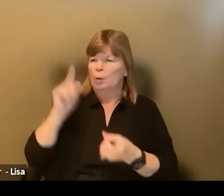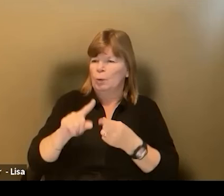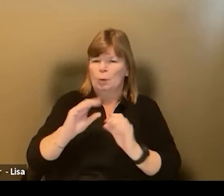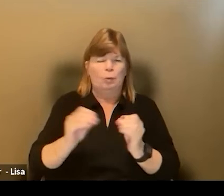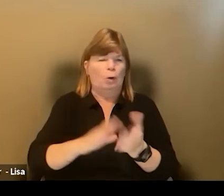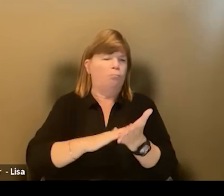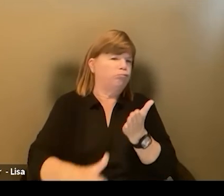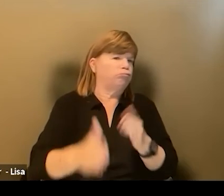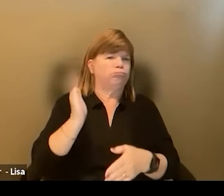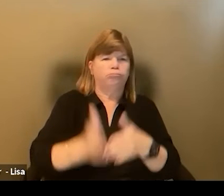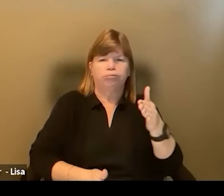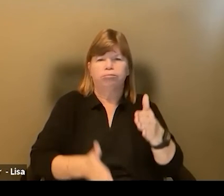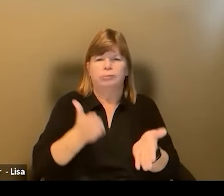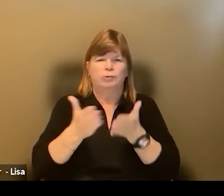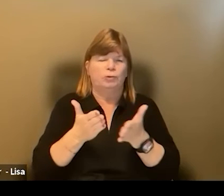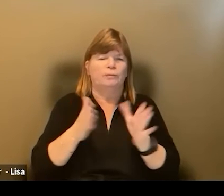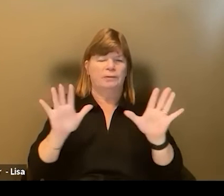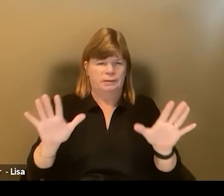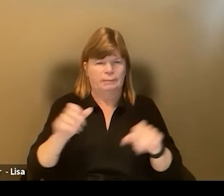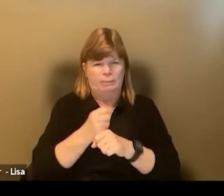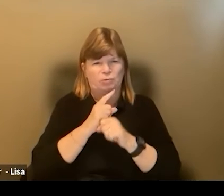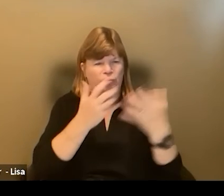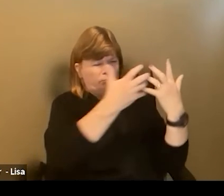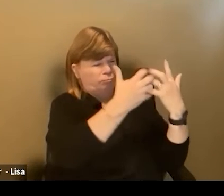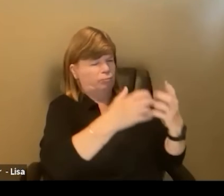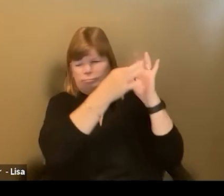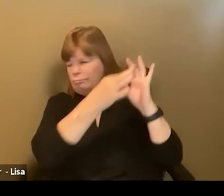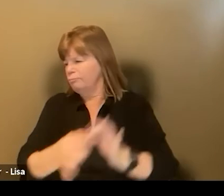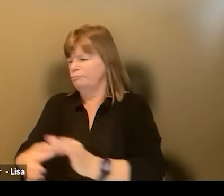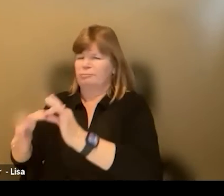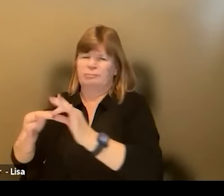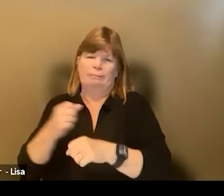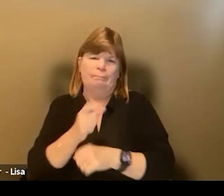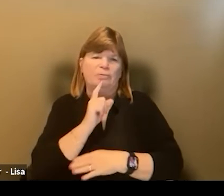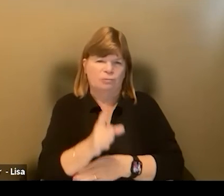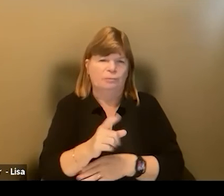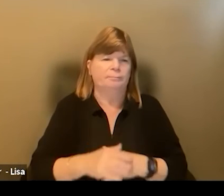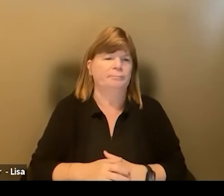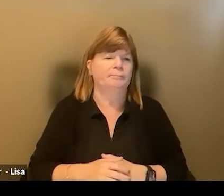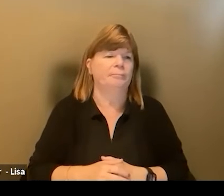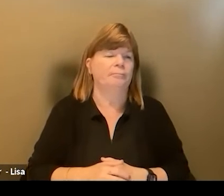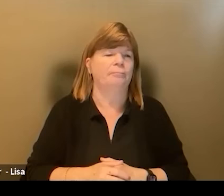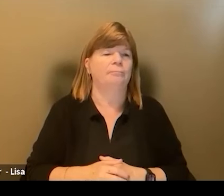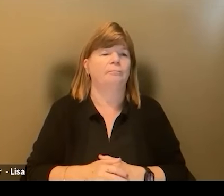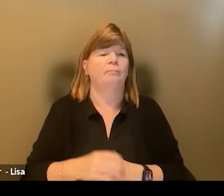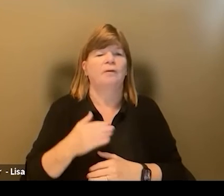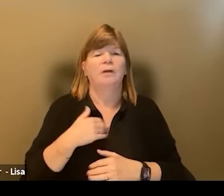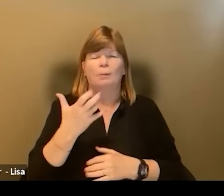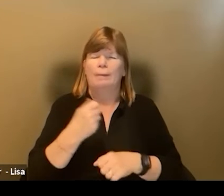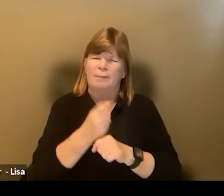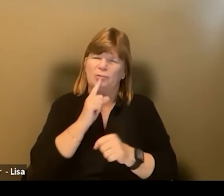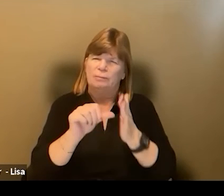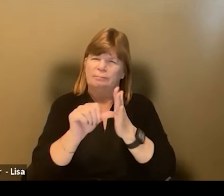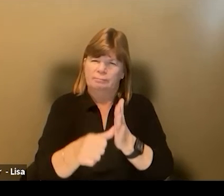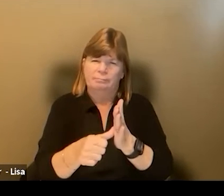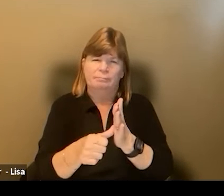terminated in absence of an up-to-date assessment of needs that support reduction and termination. So I want to note